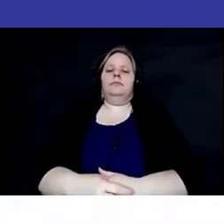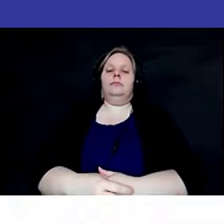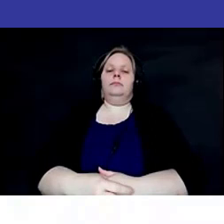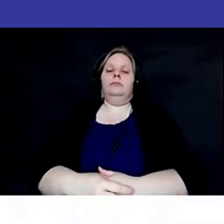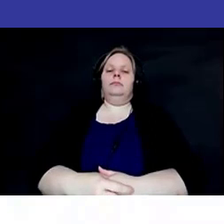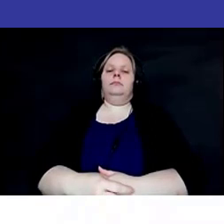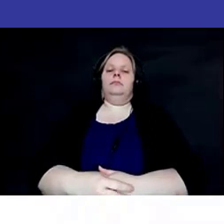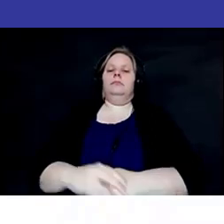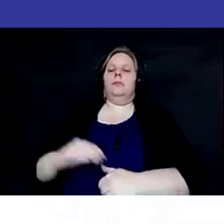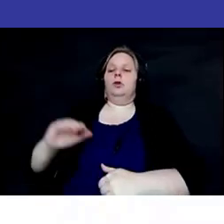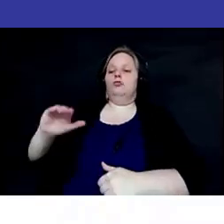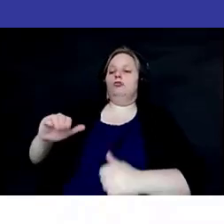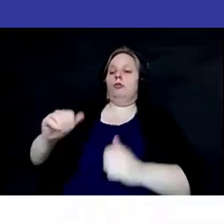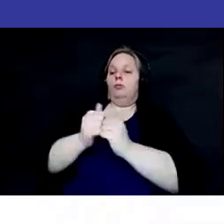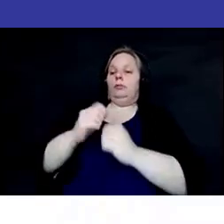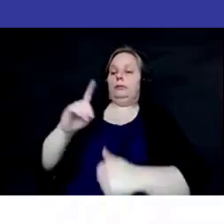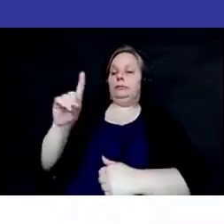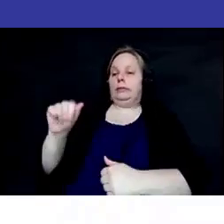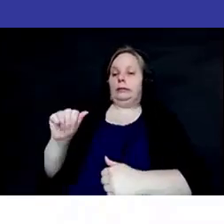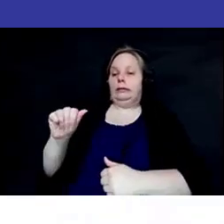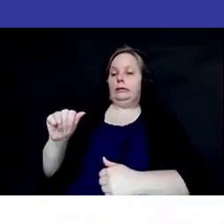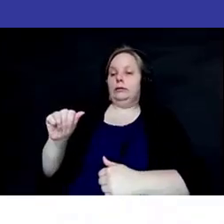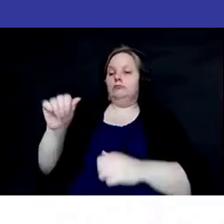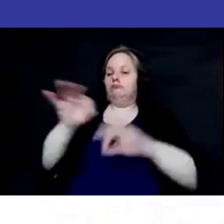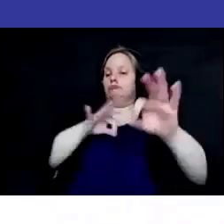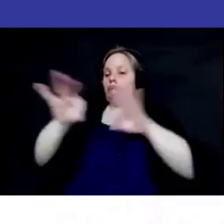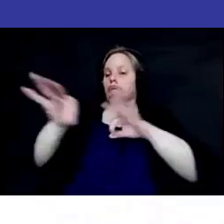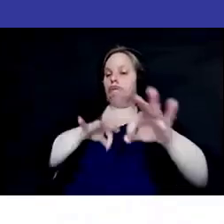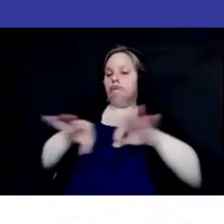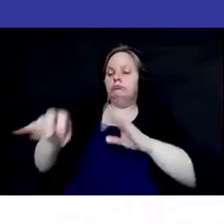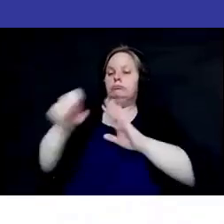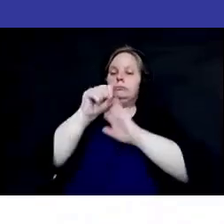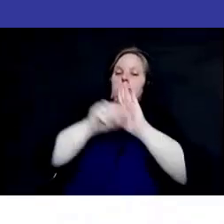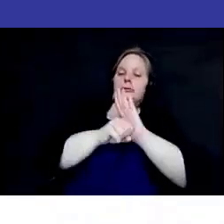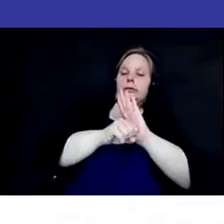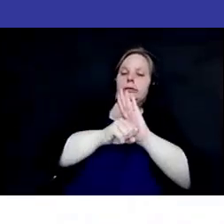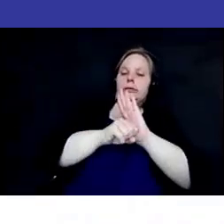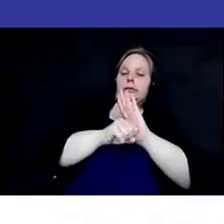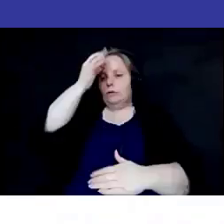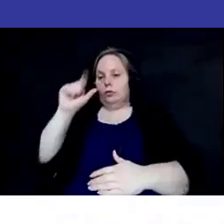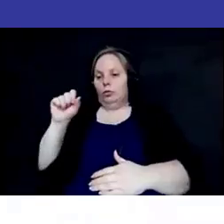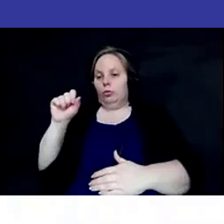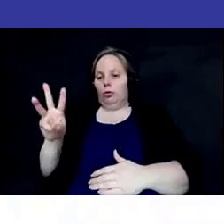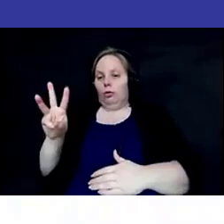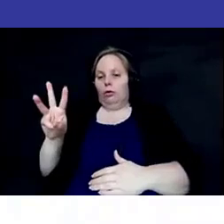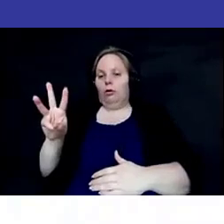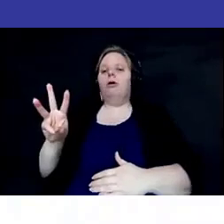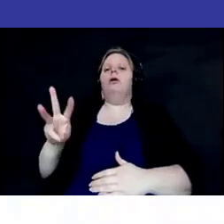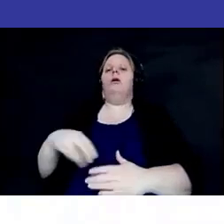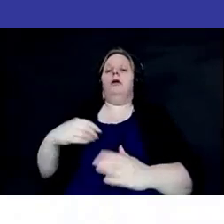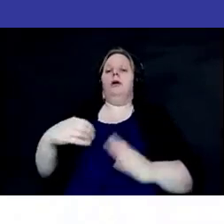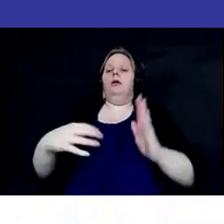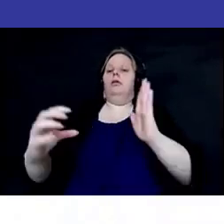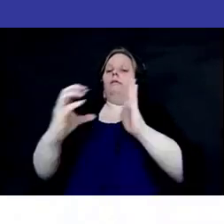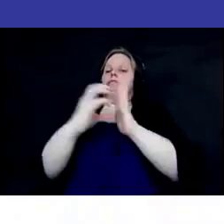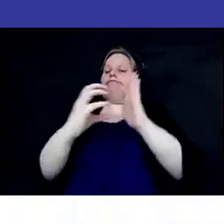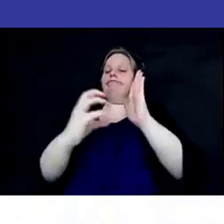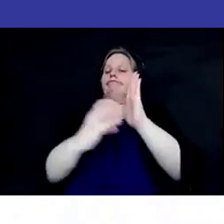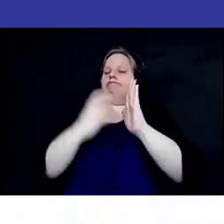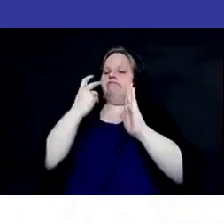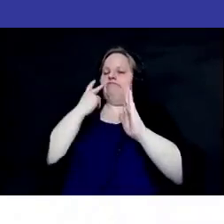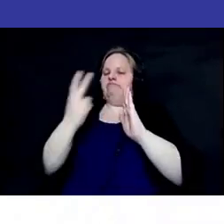Child with a disability is defined in state and federal statutes, and the citations are provided on the